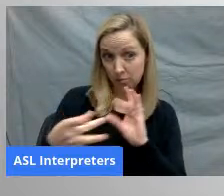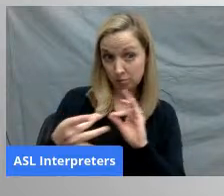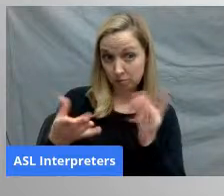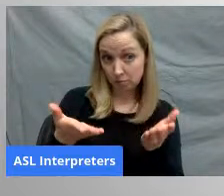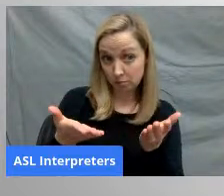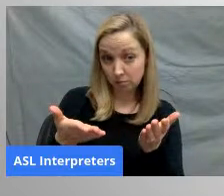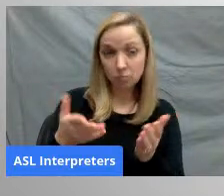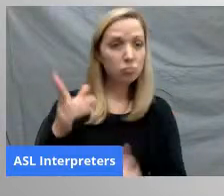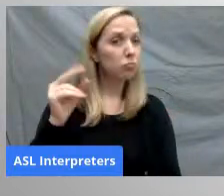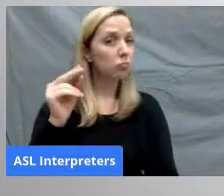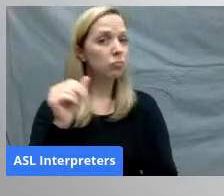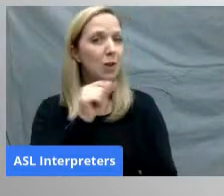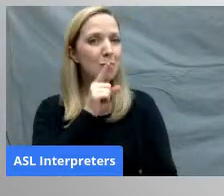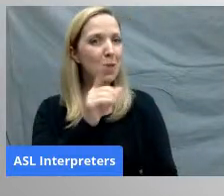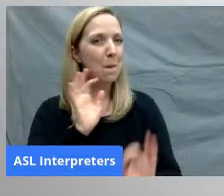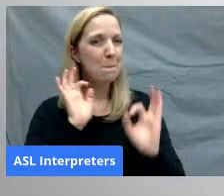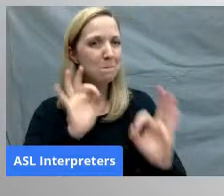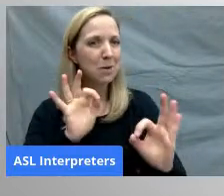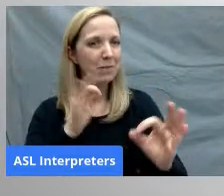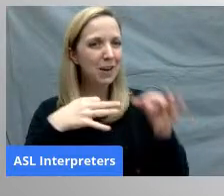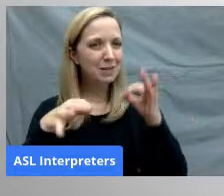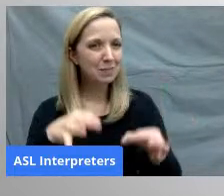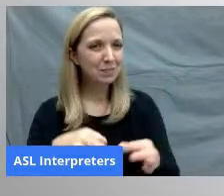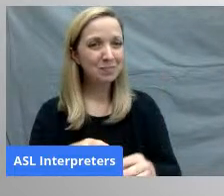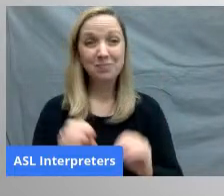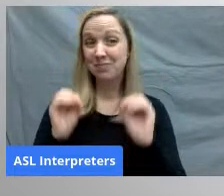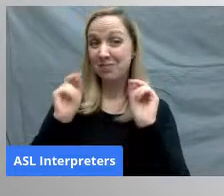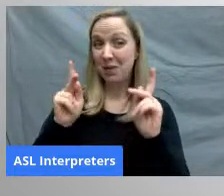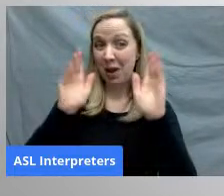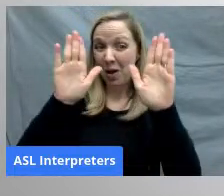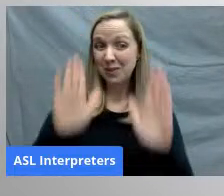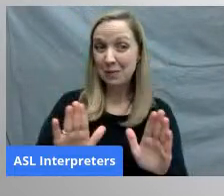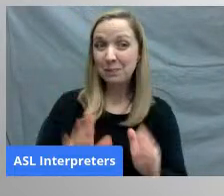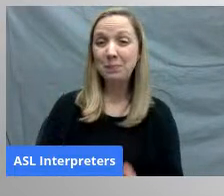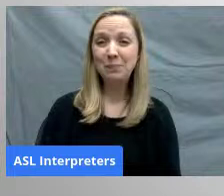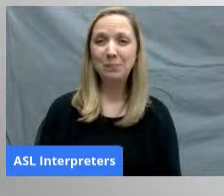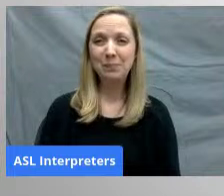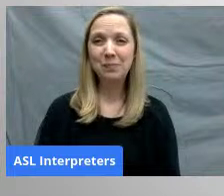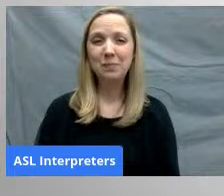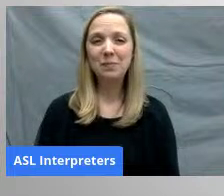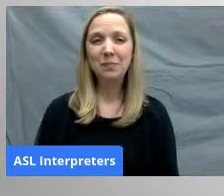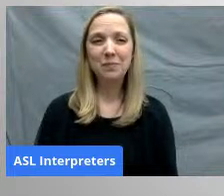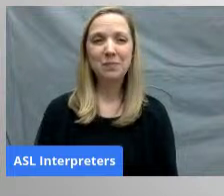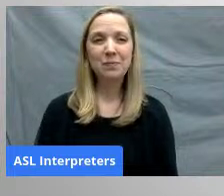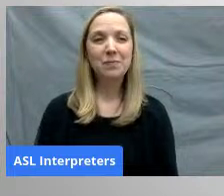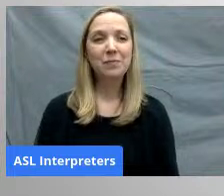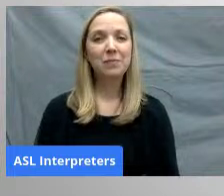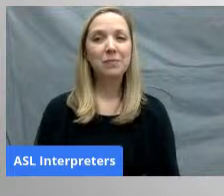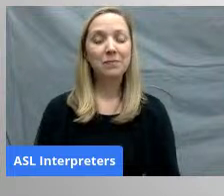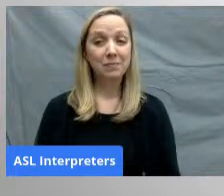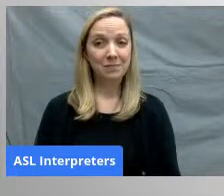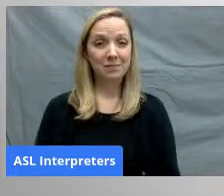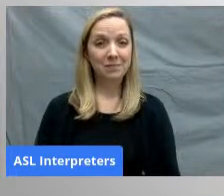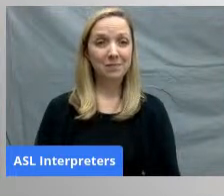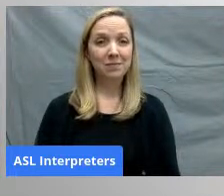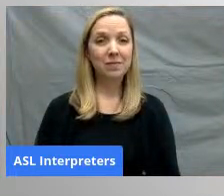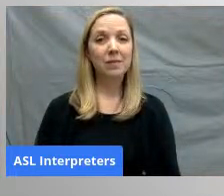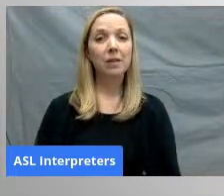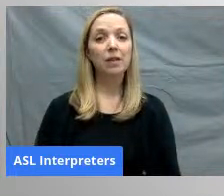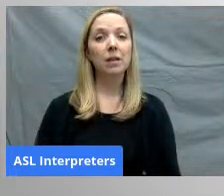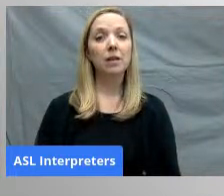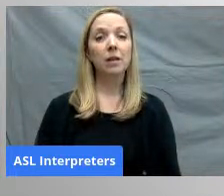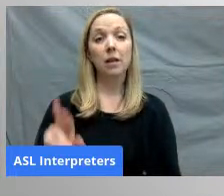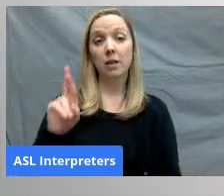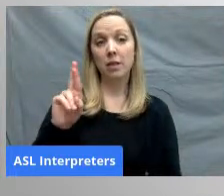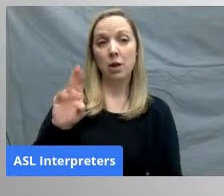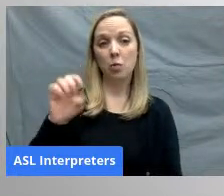Not really. That was perfect. Okay, awesome. And then, whoops, yes, and then the reg is just